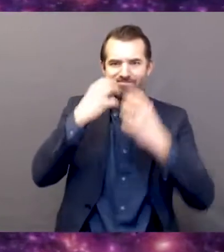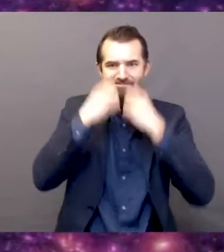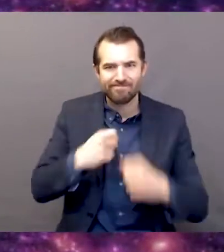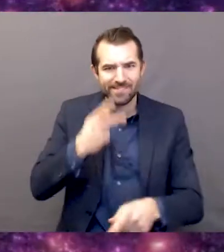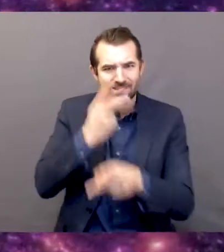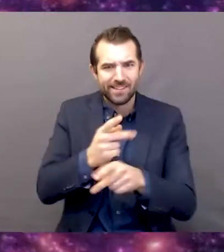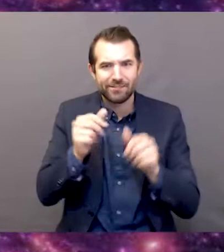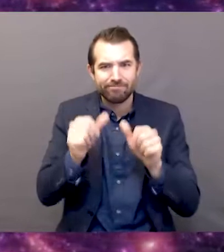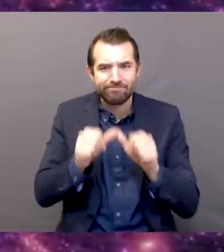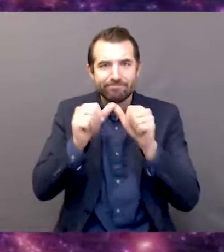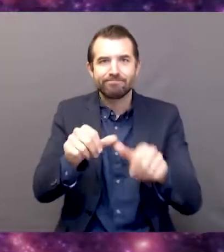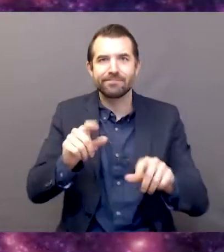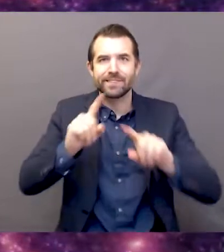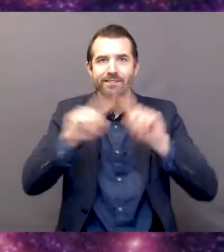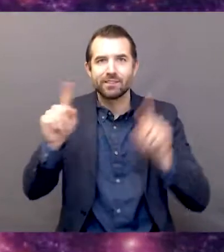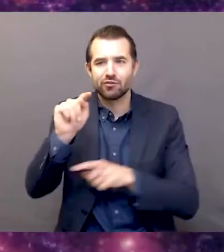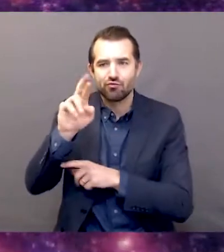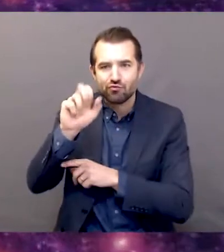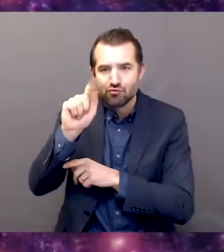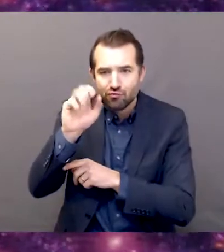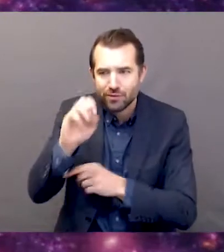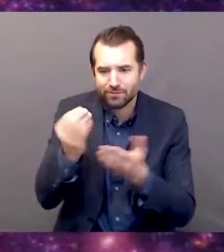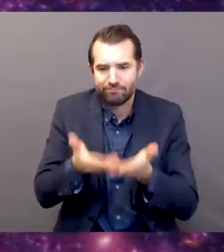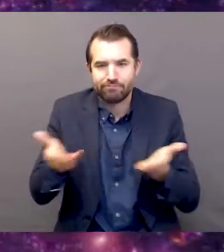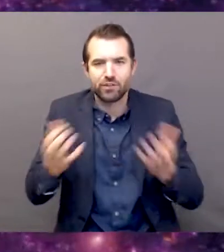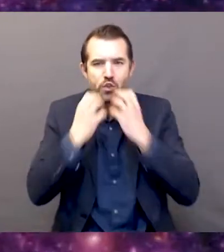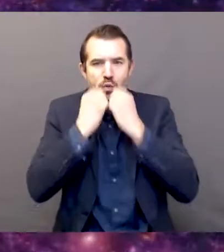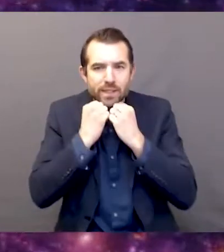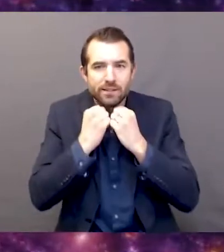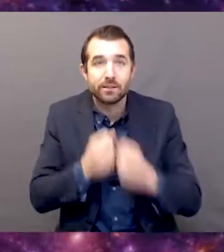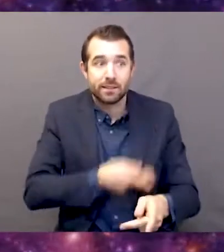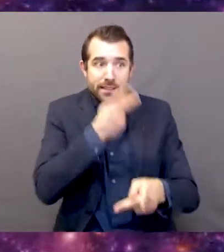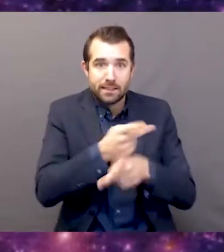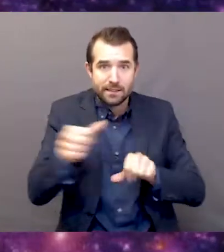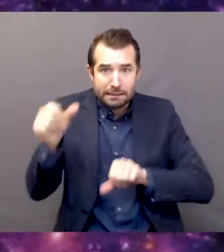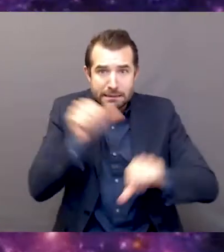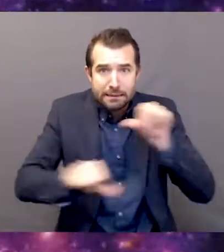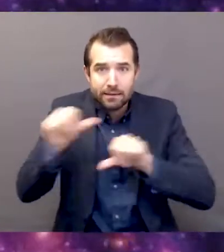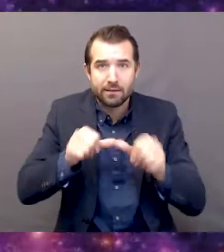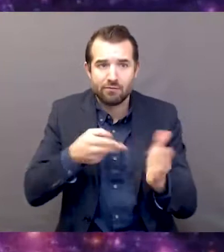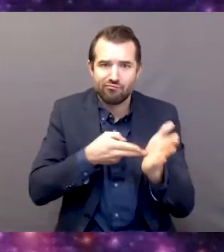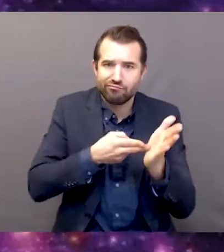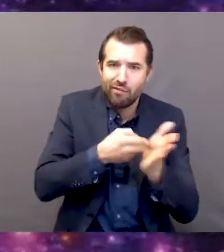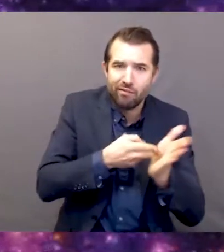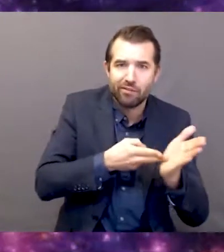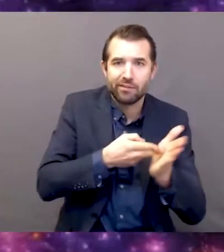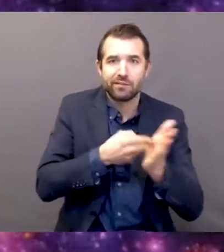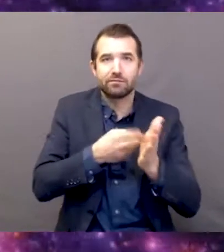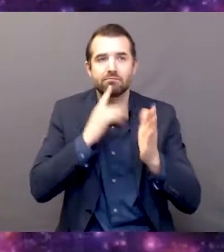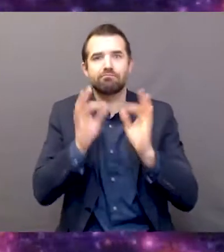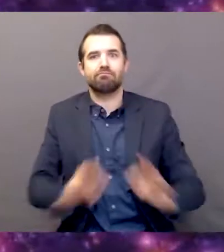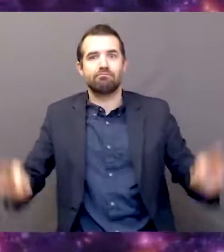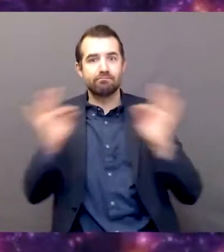pursue and share historical, cultural, and scientific truth. Because of that trust, it's important that